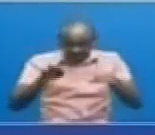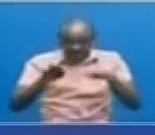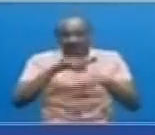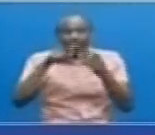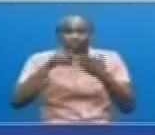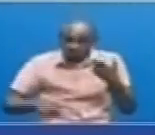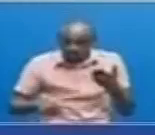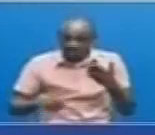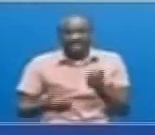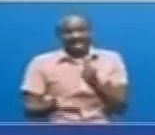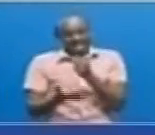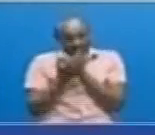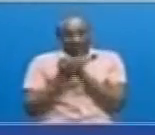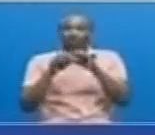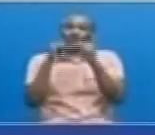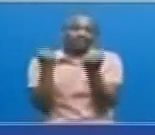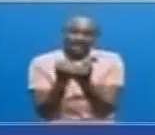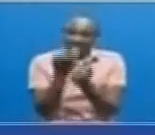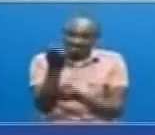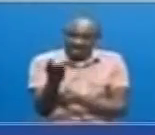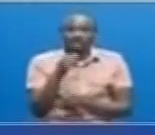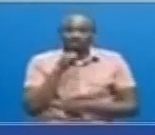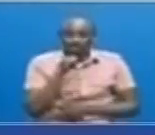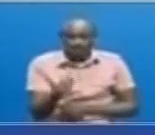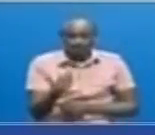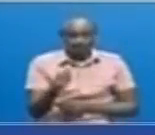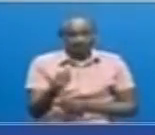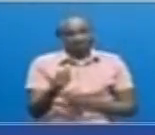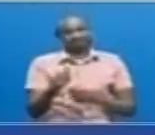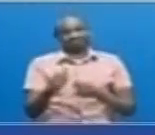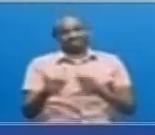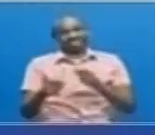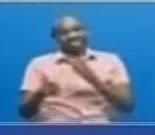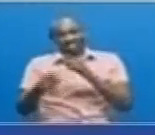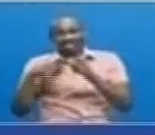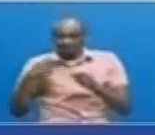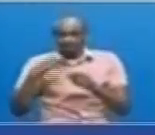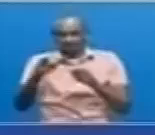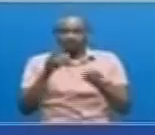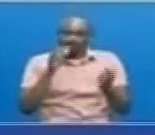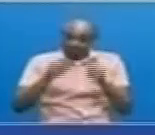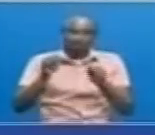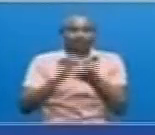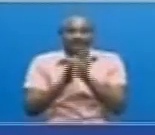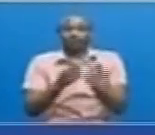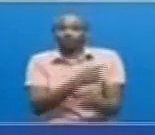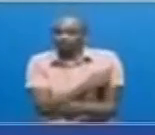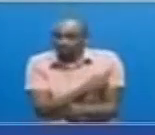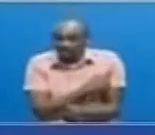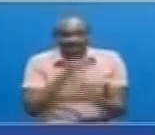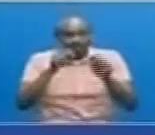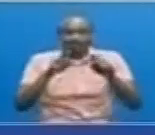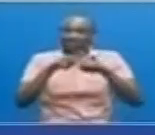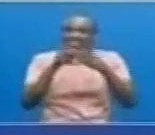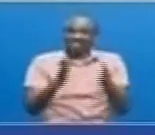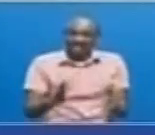about contributing to society and not extremism. And you could be a medical doctor, you could be an